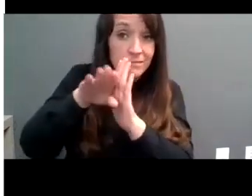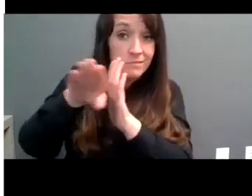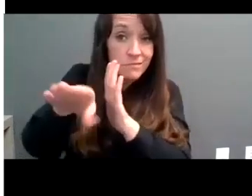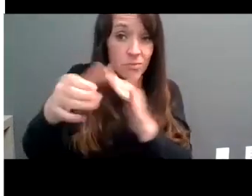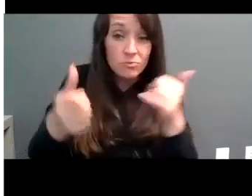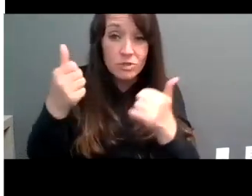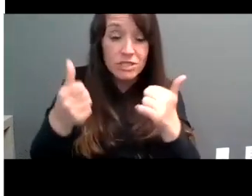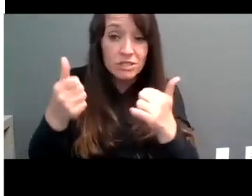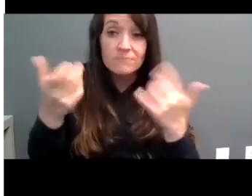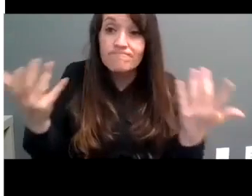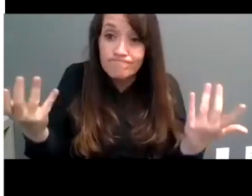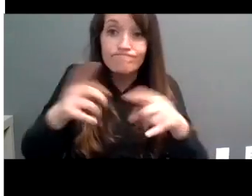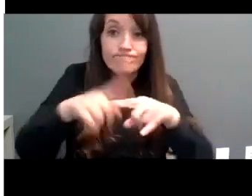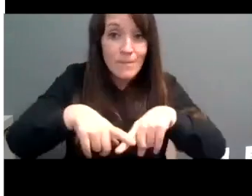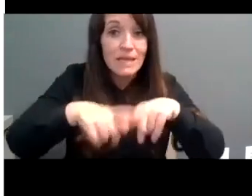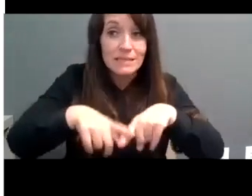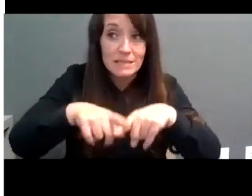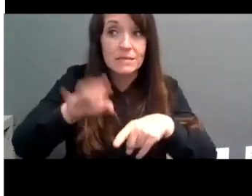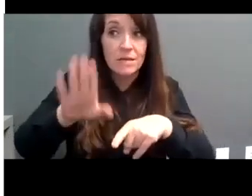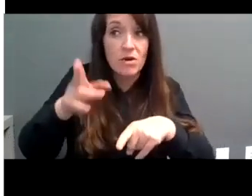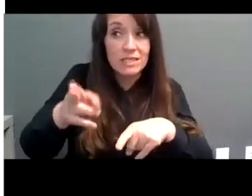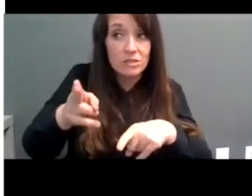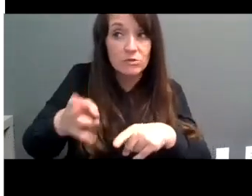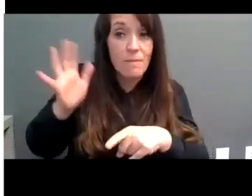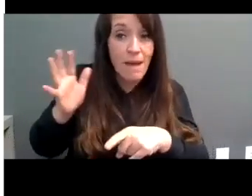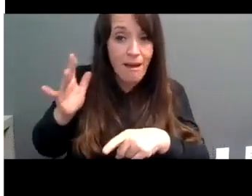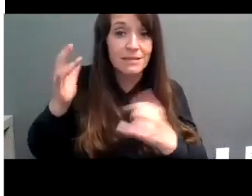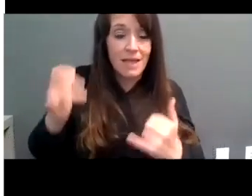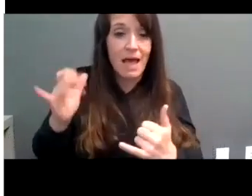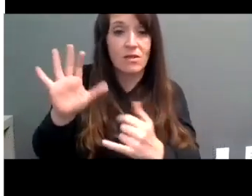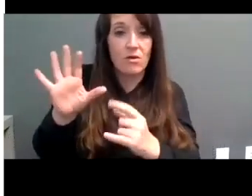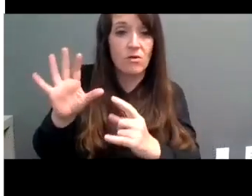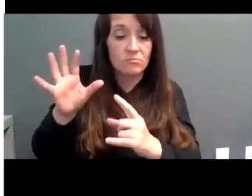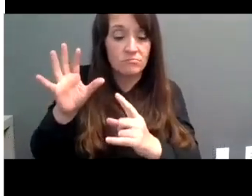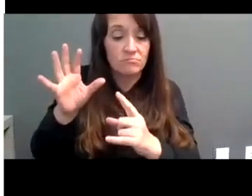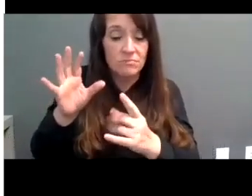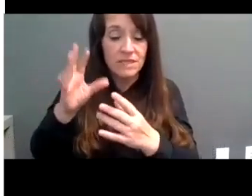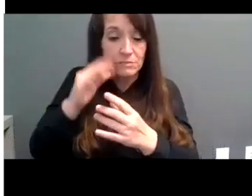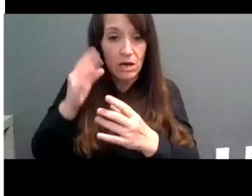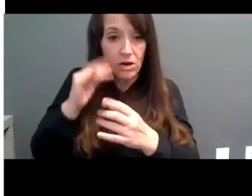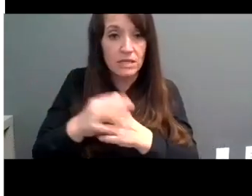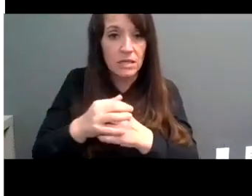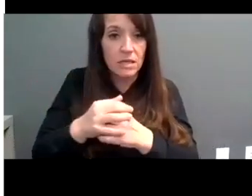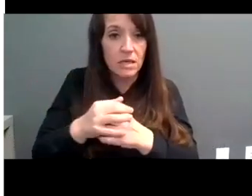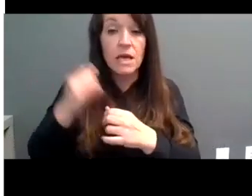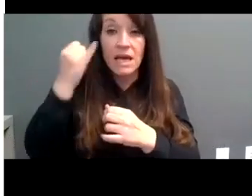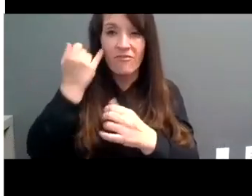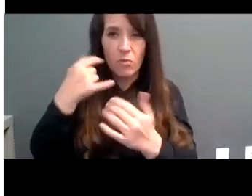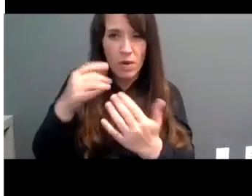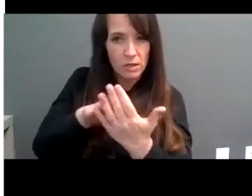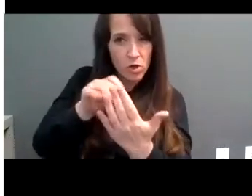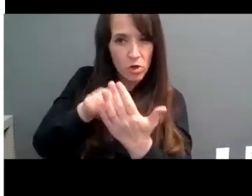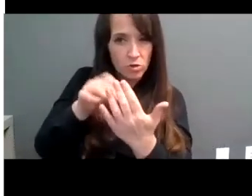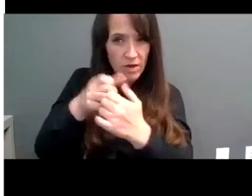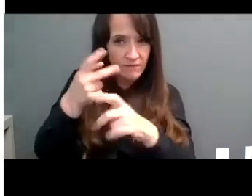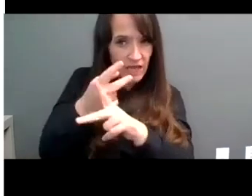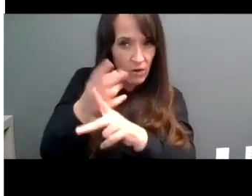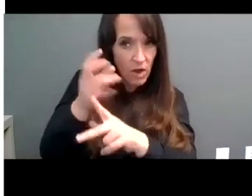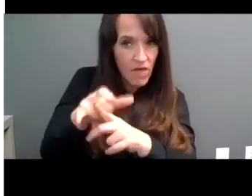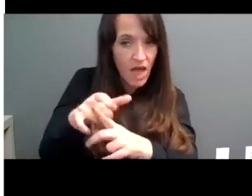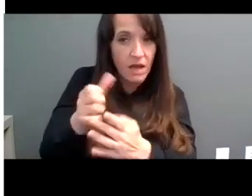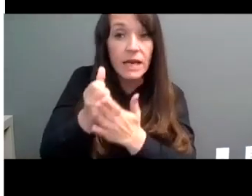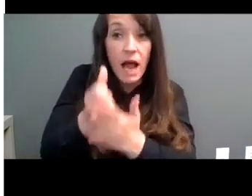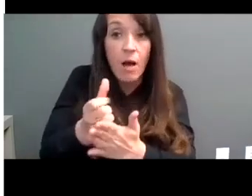be resilient. Knowing this can help experts provide the most appropriate approaches to help survivors on their healing